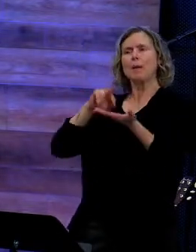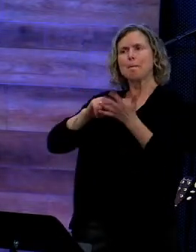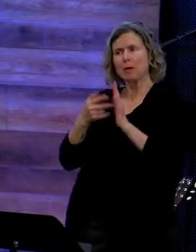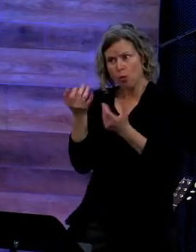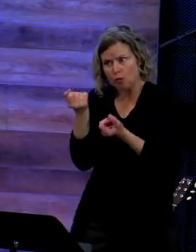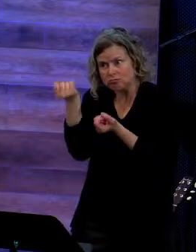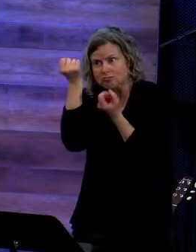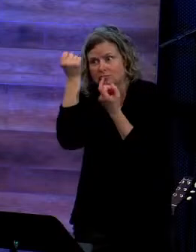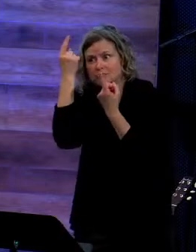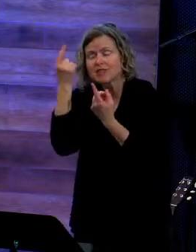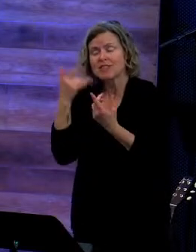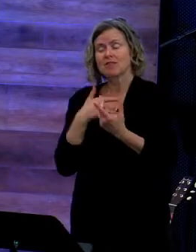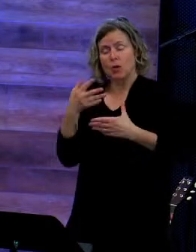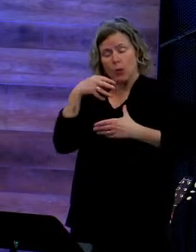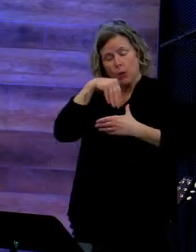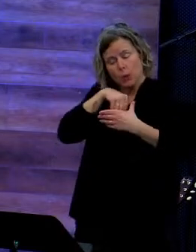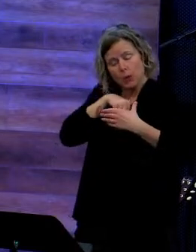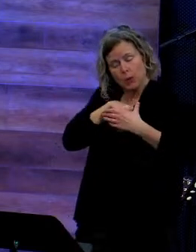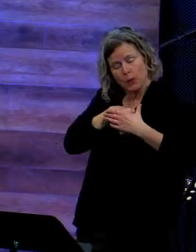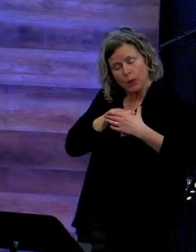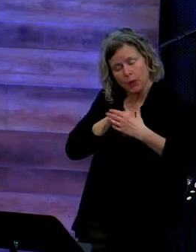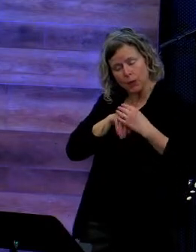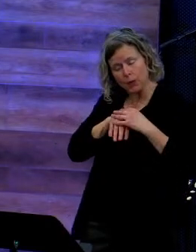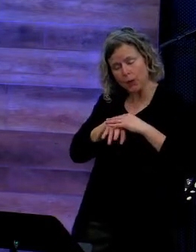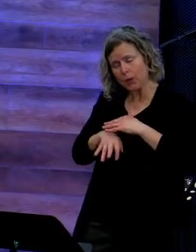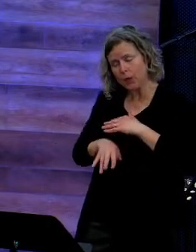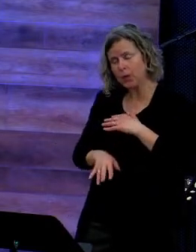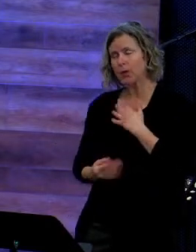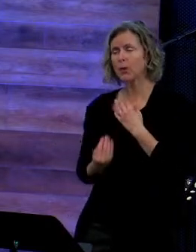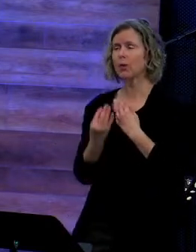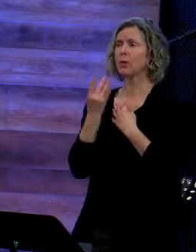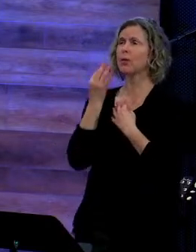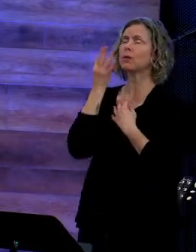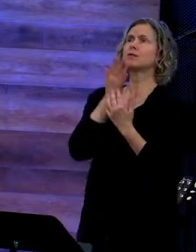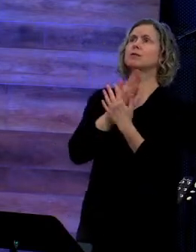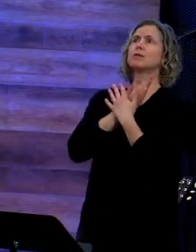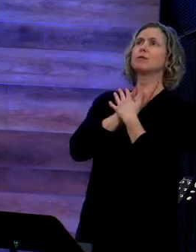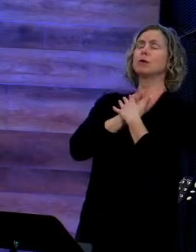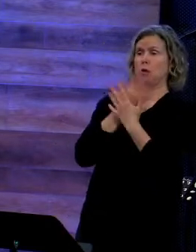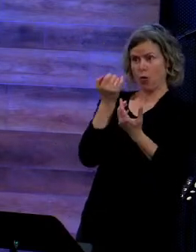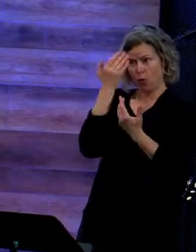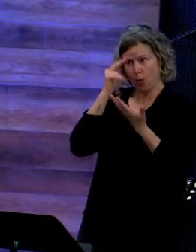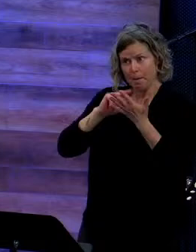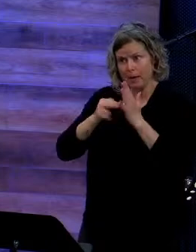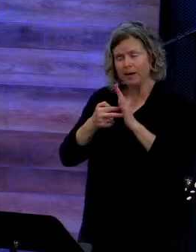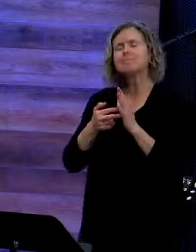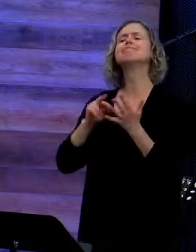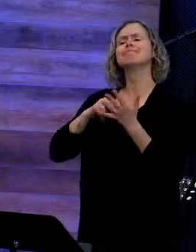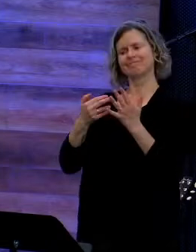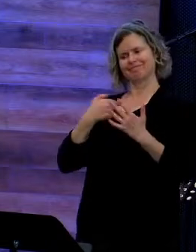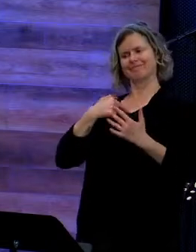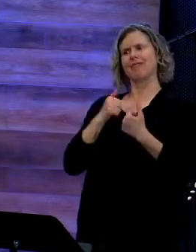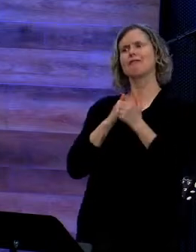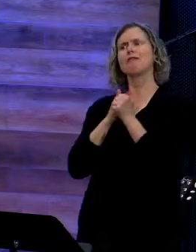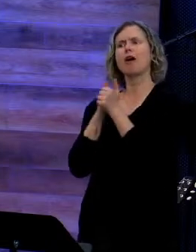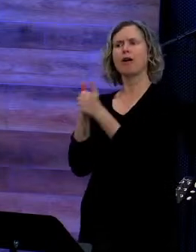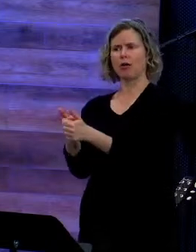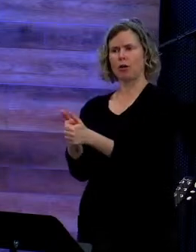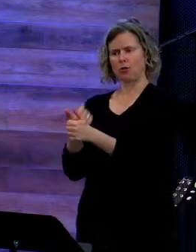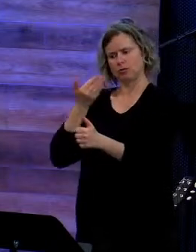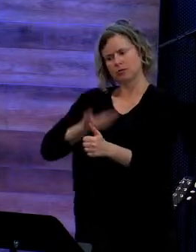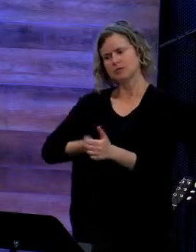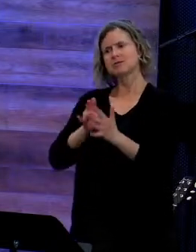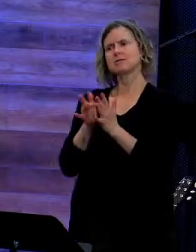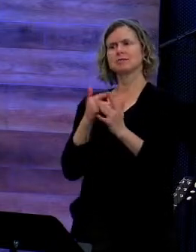souls? Then come and follow me, and I will give you rest. Now, if you have a Bible in front of you